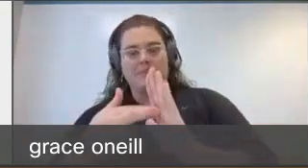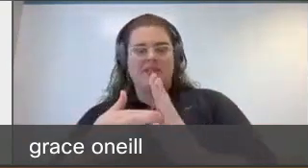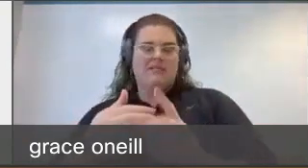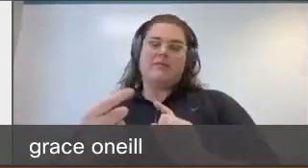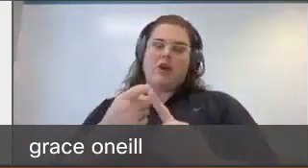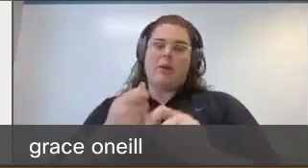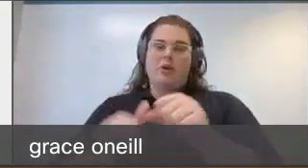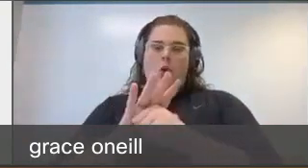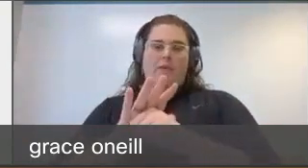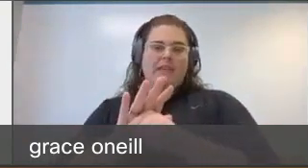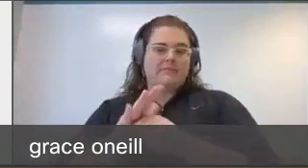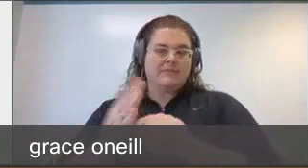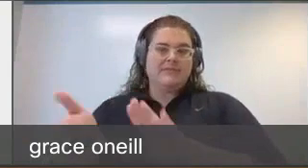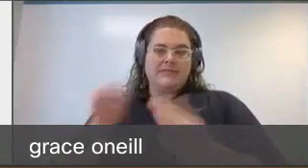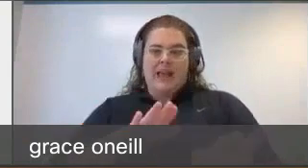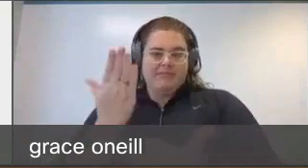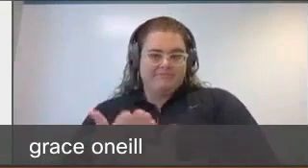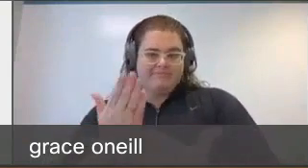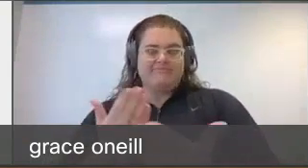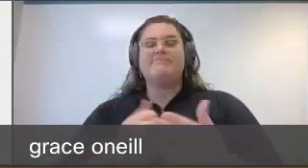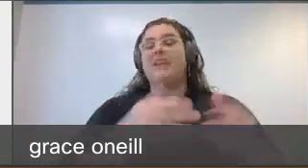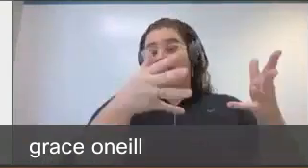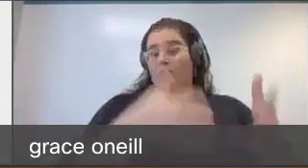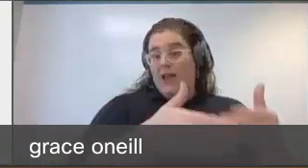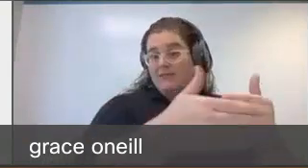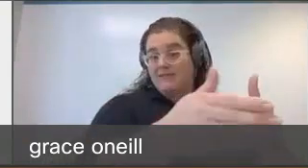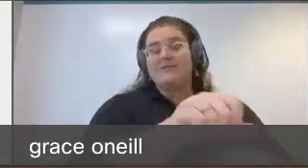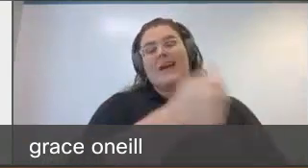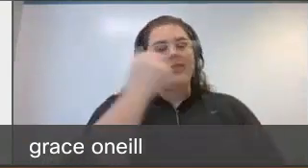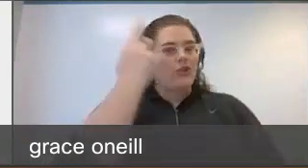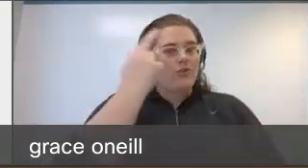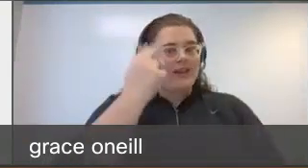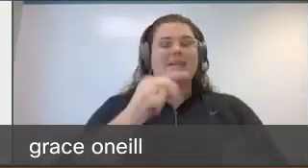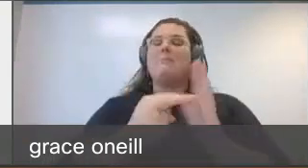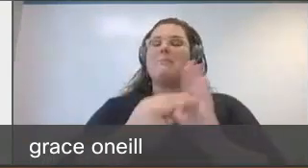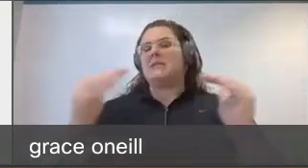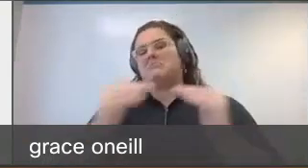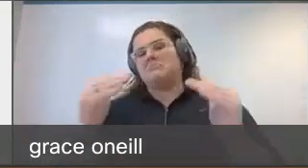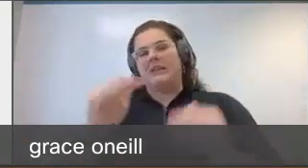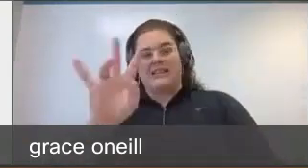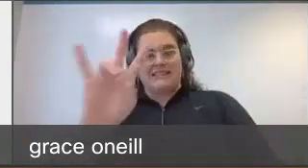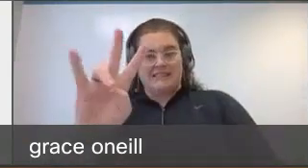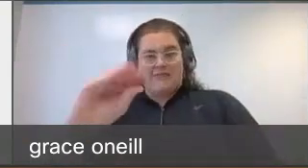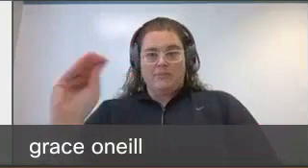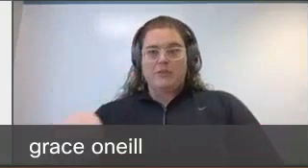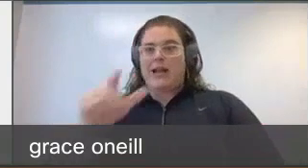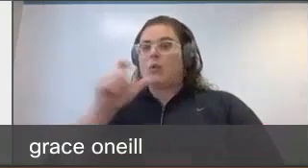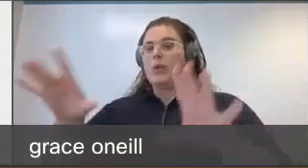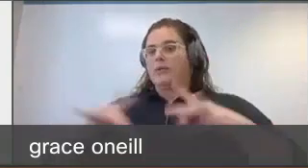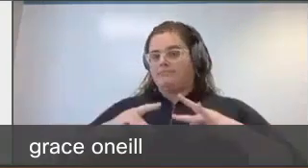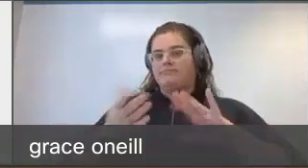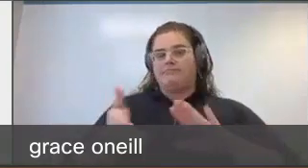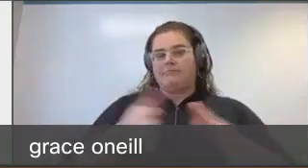214 people in supported living who contracted COVID, about 7% have died. So that